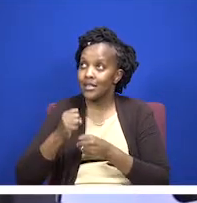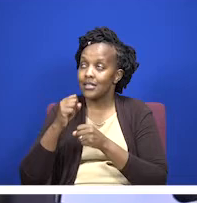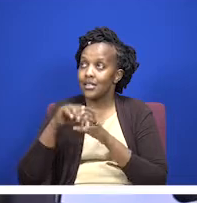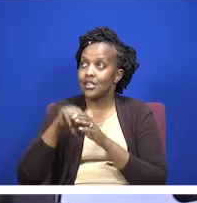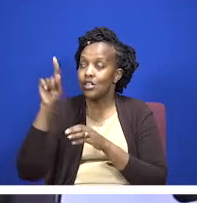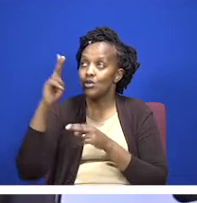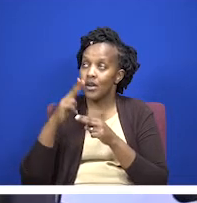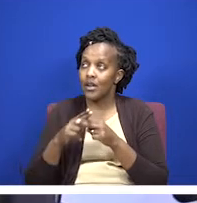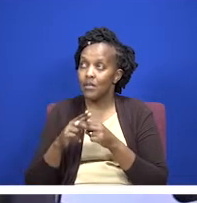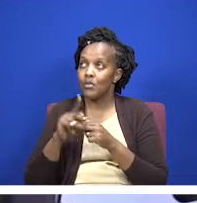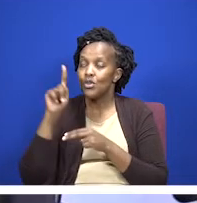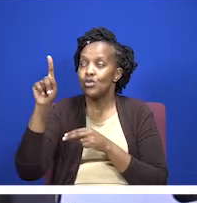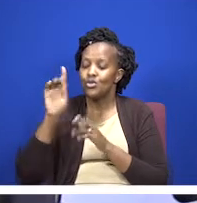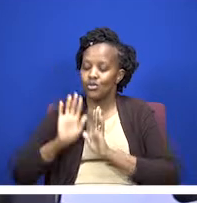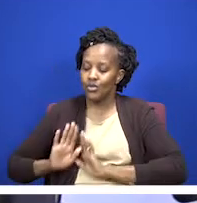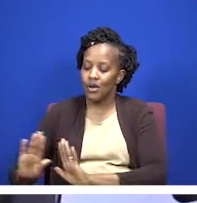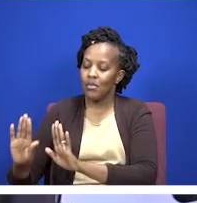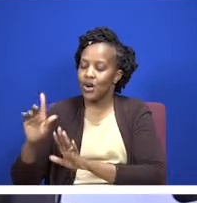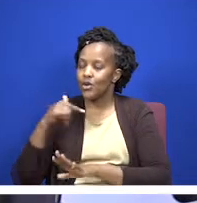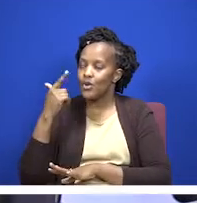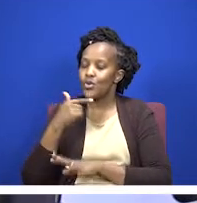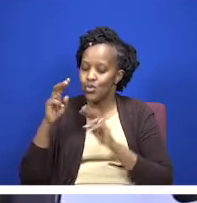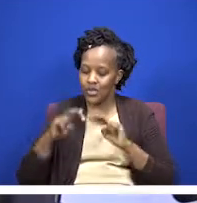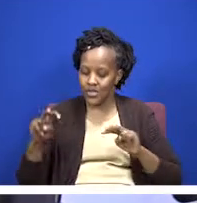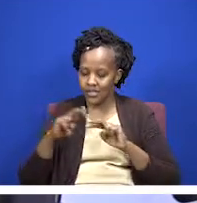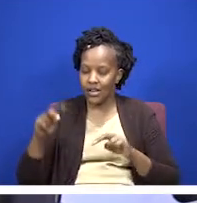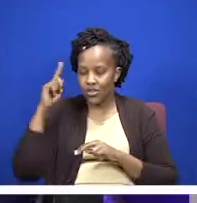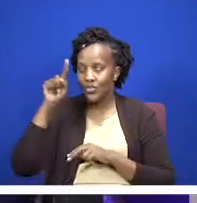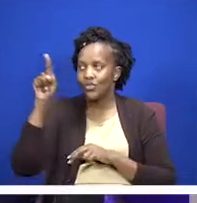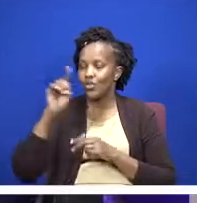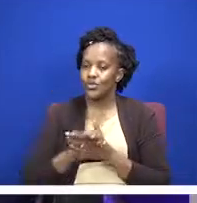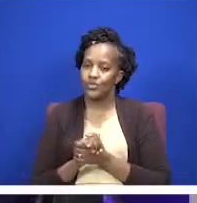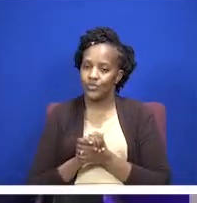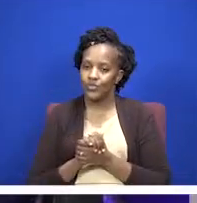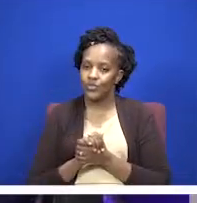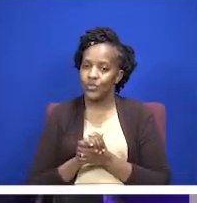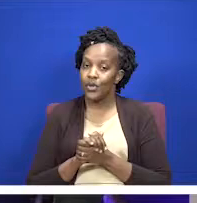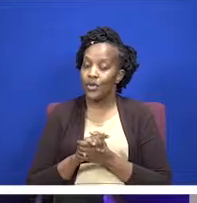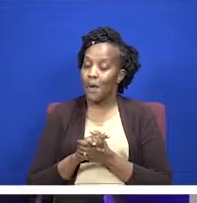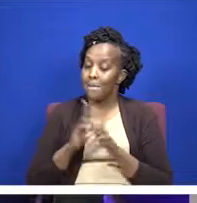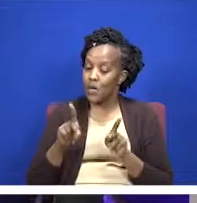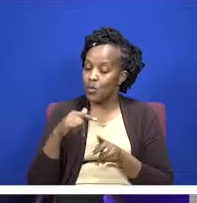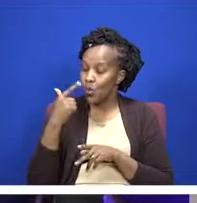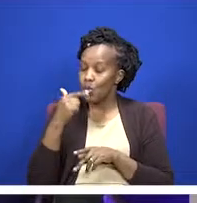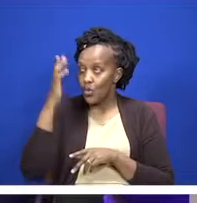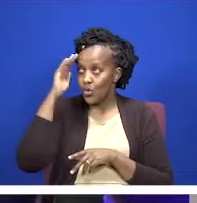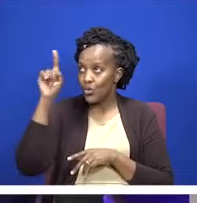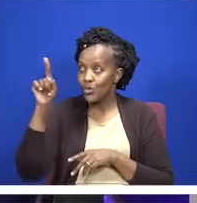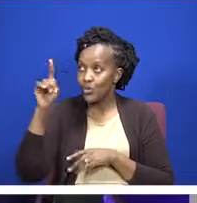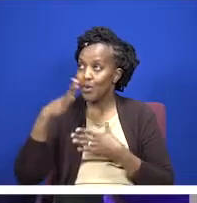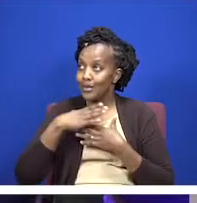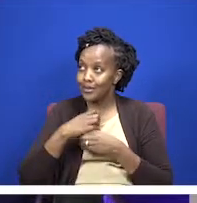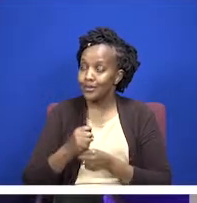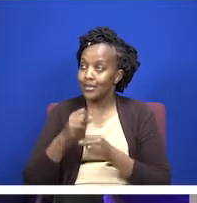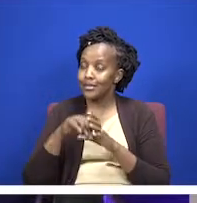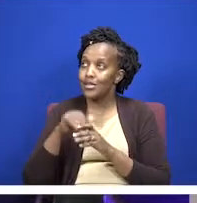not abandon those who come to you, who search for you, sorry. Wonderful. Those who know your name, trust in you. For you,